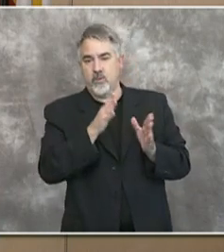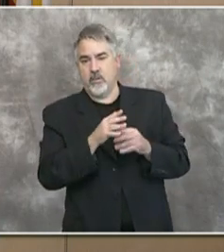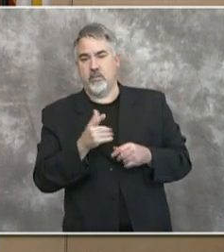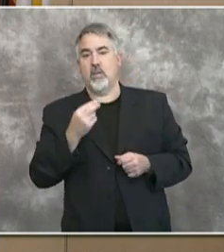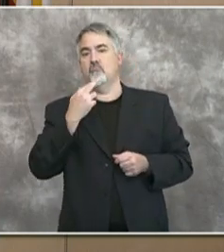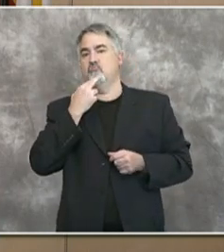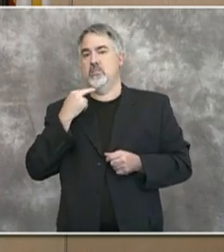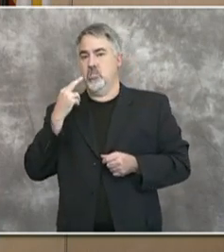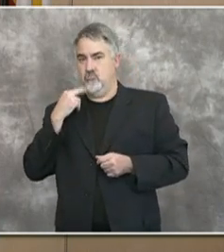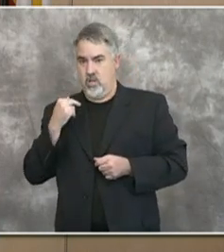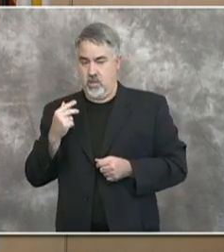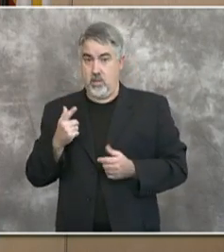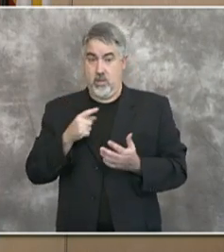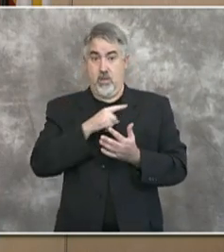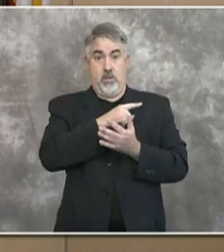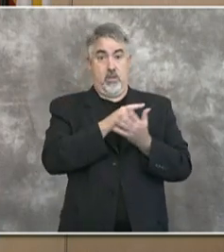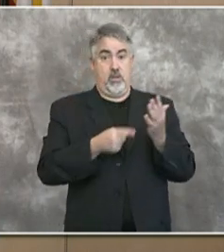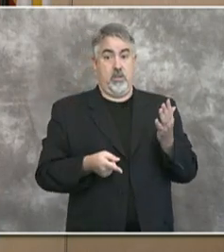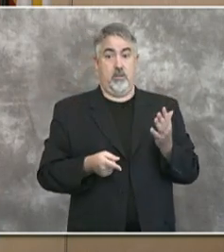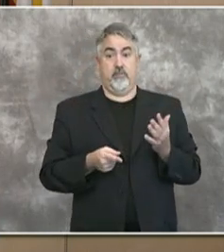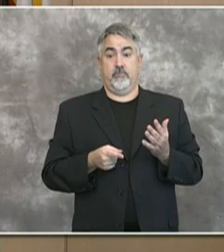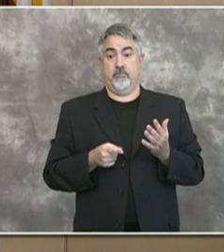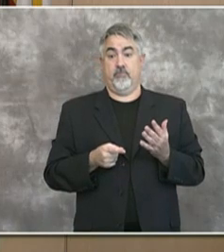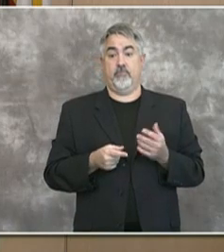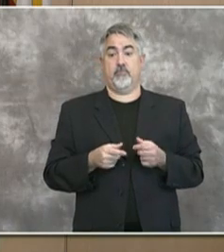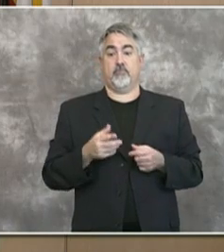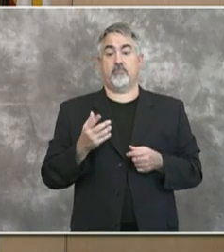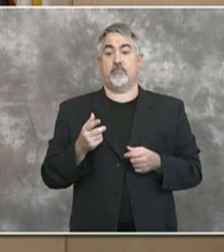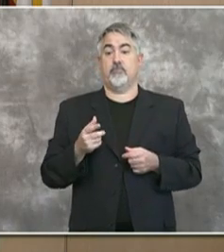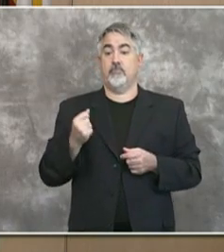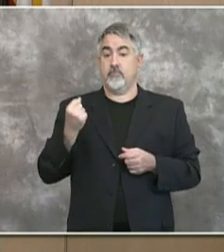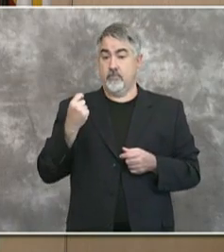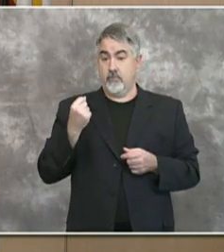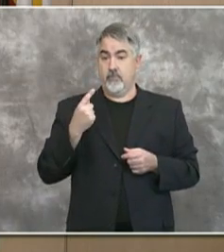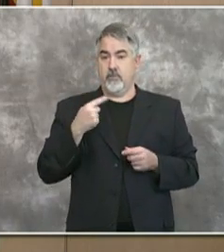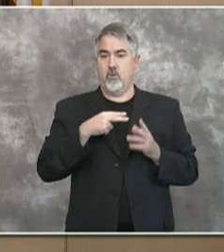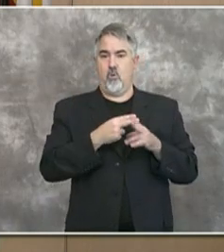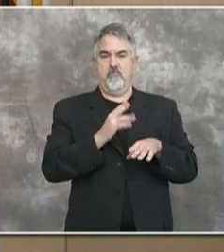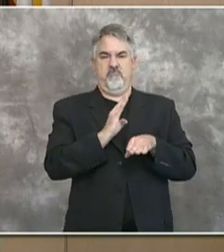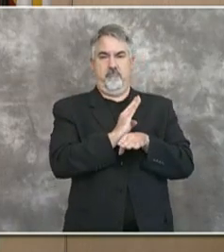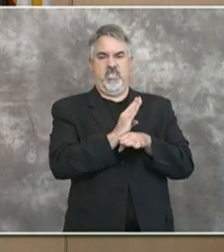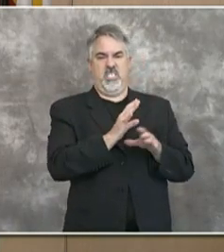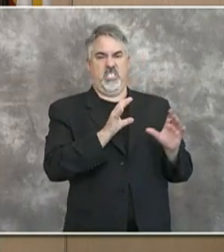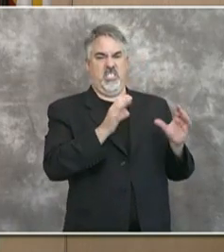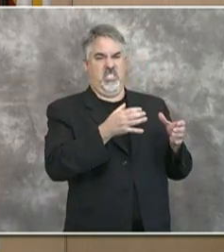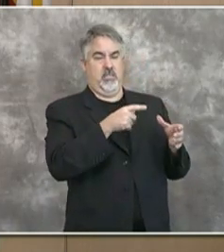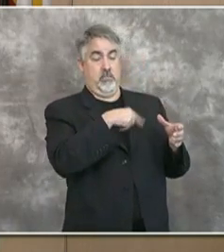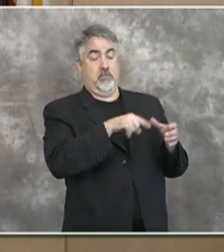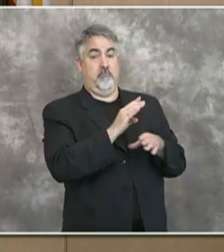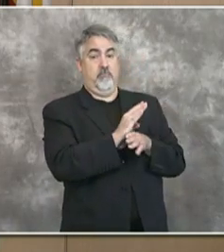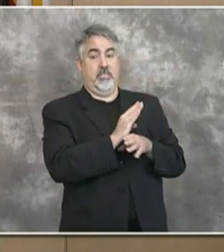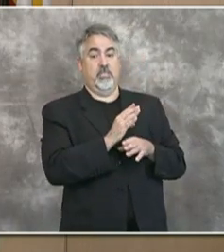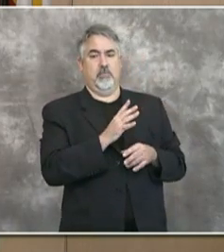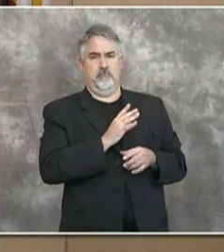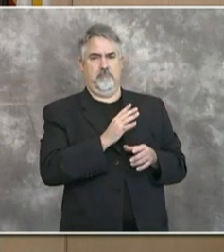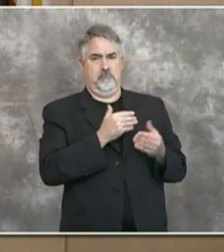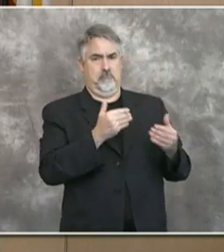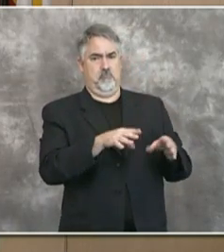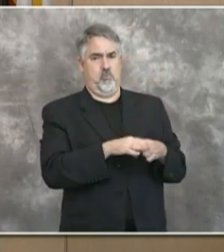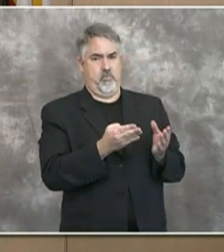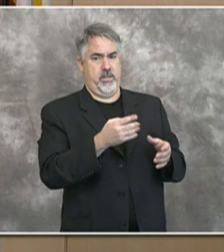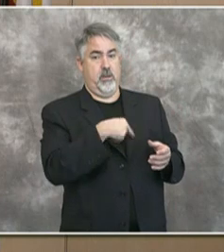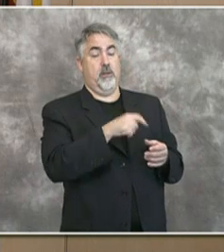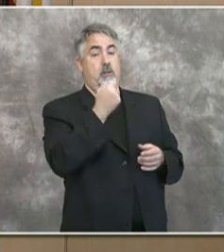restaurants. So those are the businesses that we made it, or we required